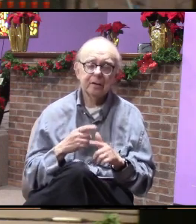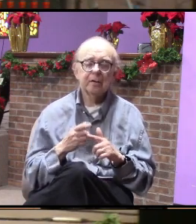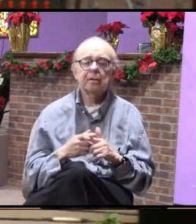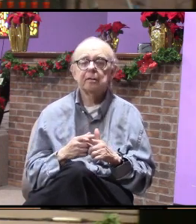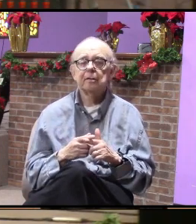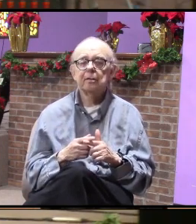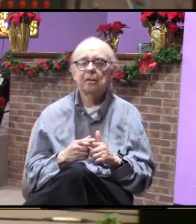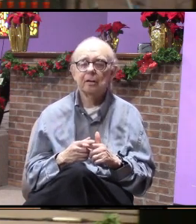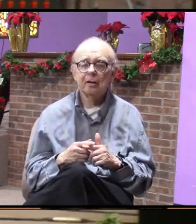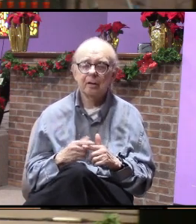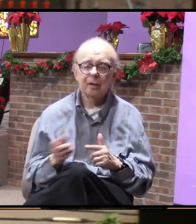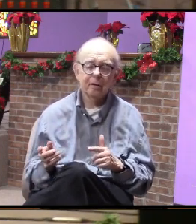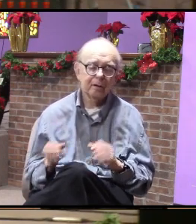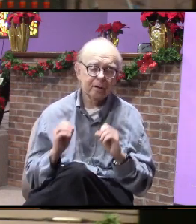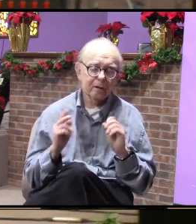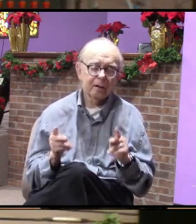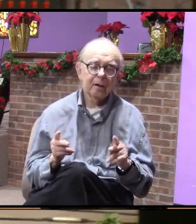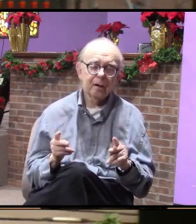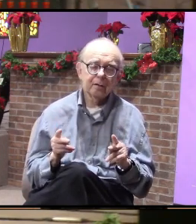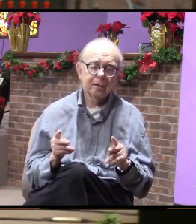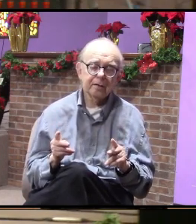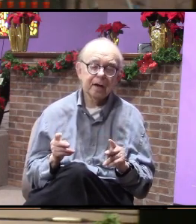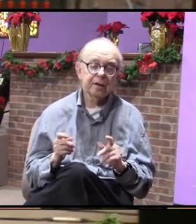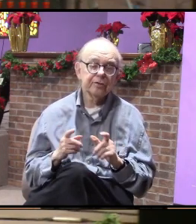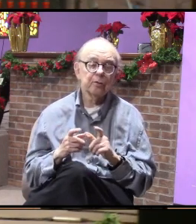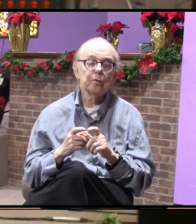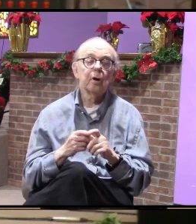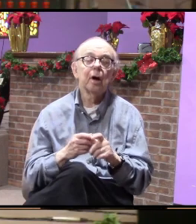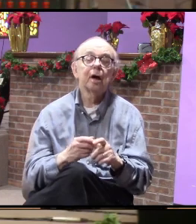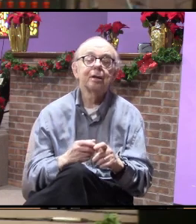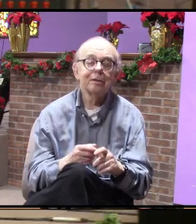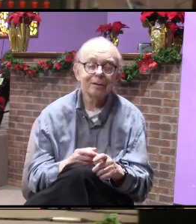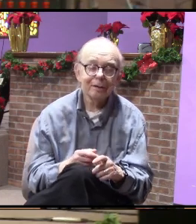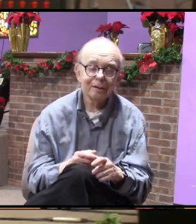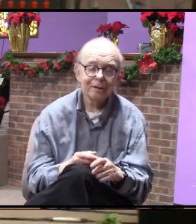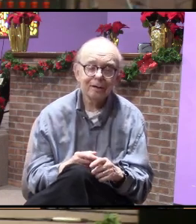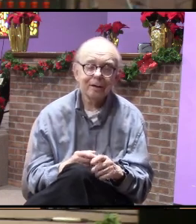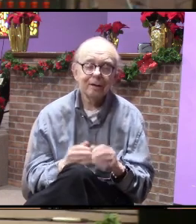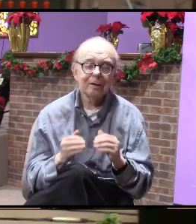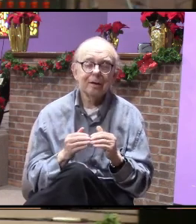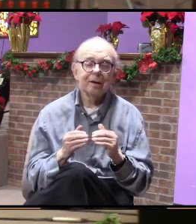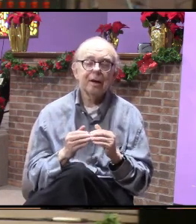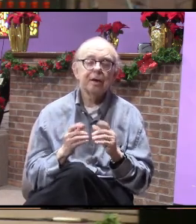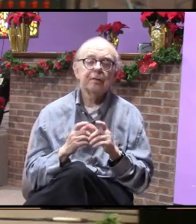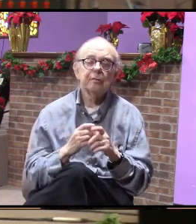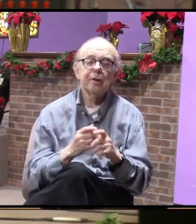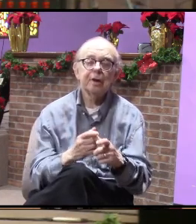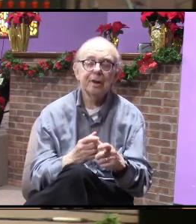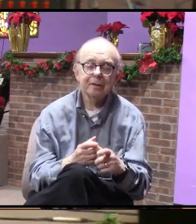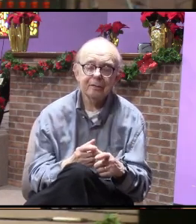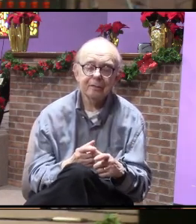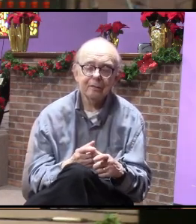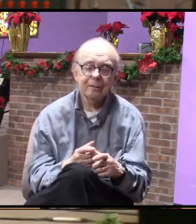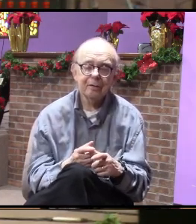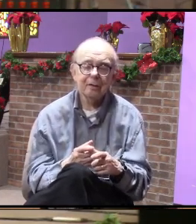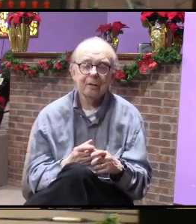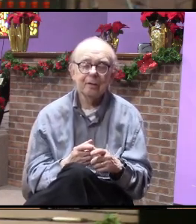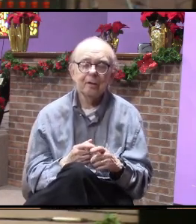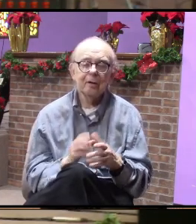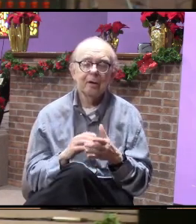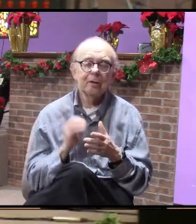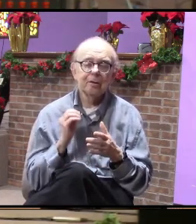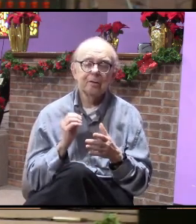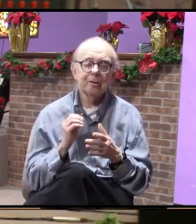then they would say, "Okay, now let's run." And even in the running, you're